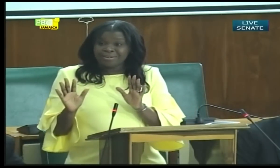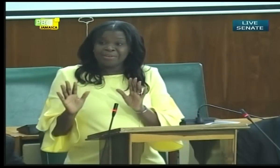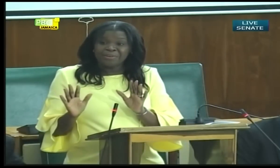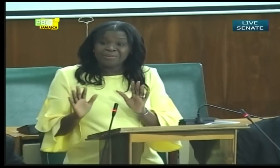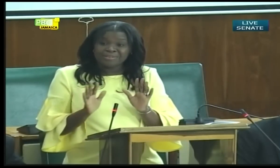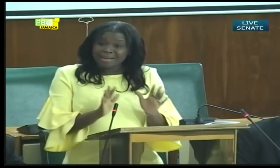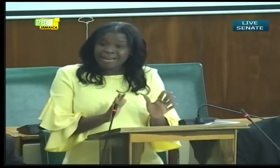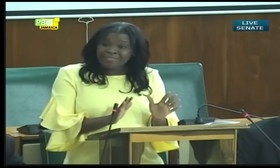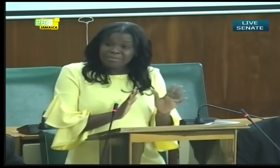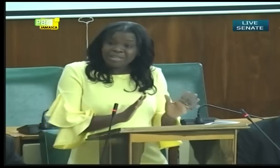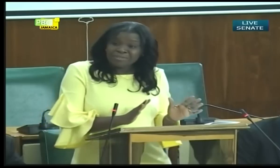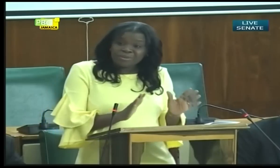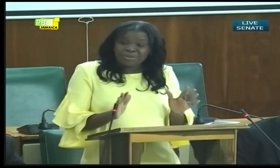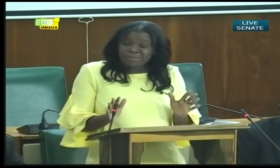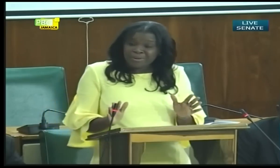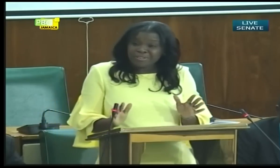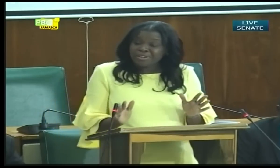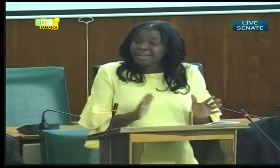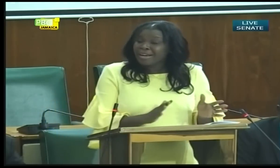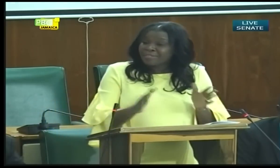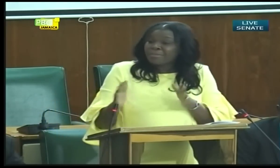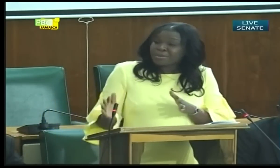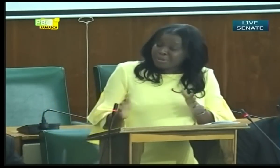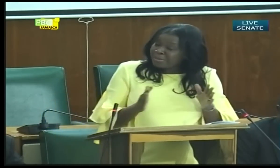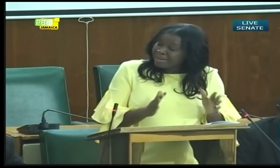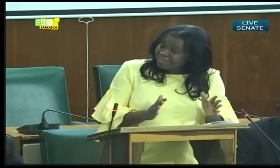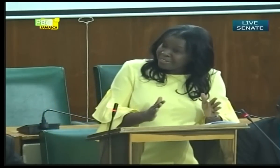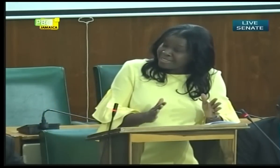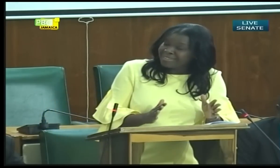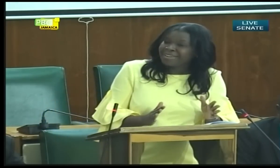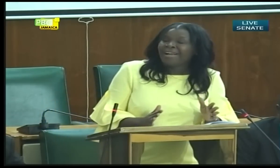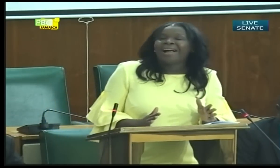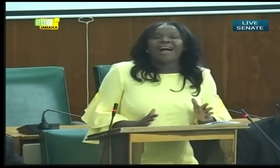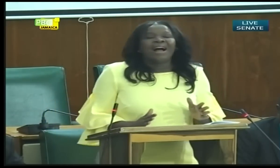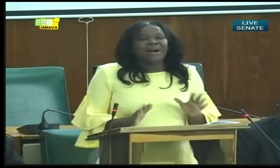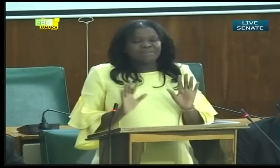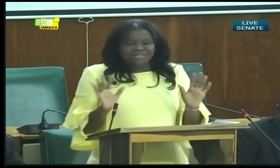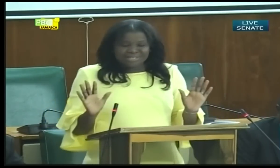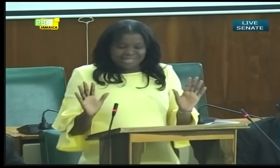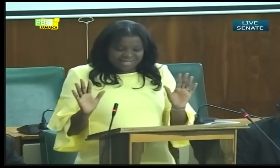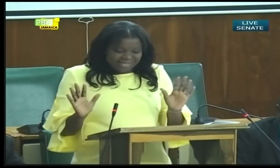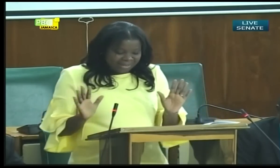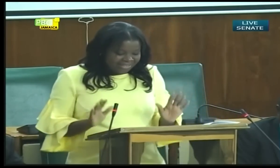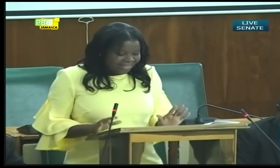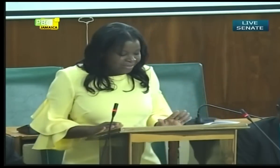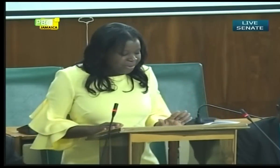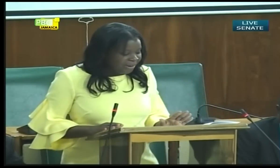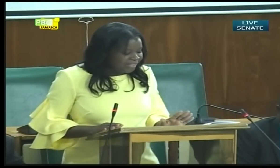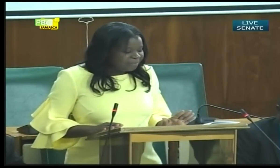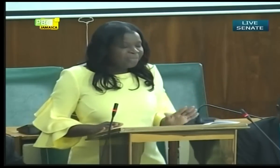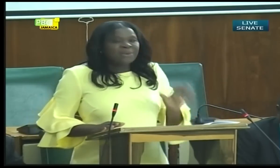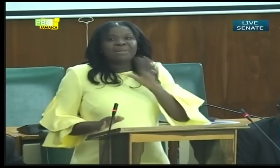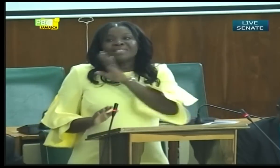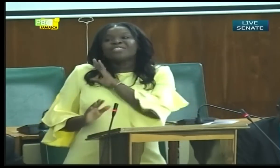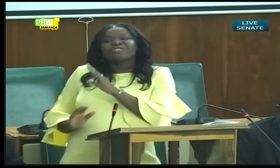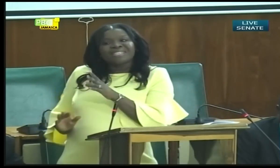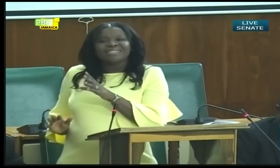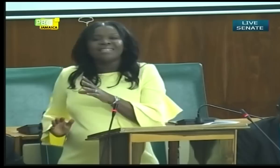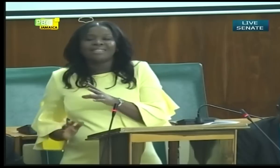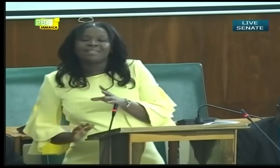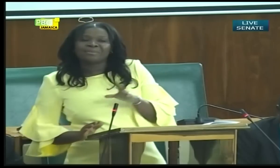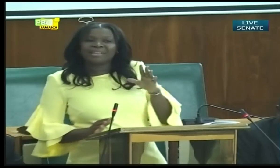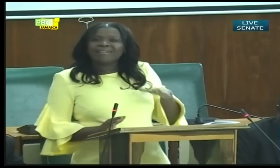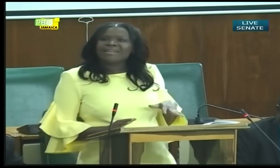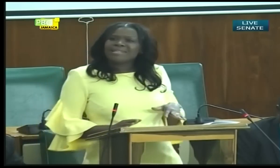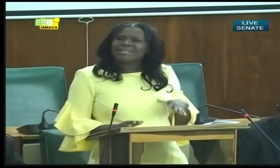you know, you can't have the benefit without the burden, or you can't have the burden without the benefit. So that's my starting point. But